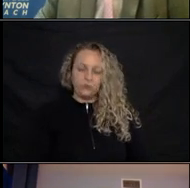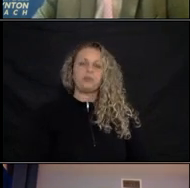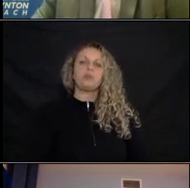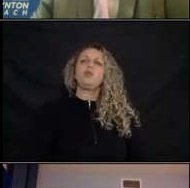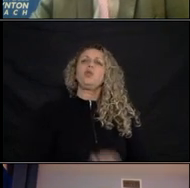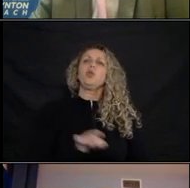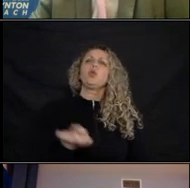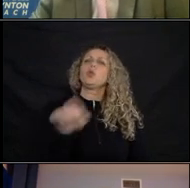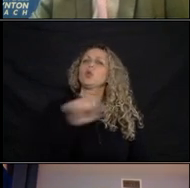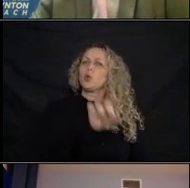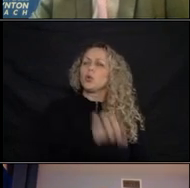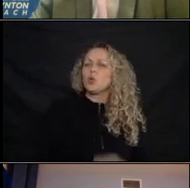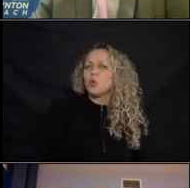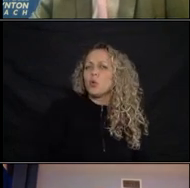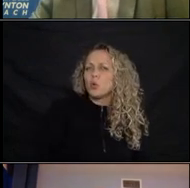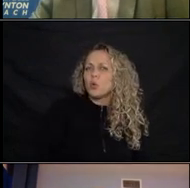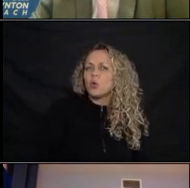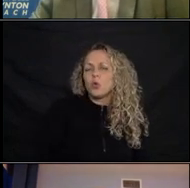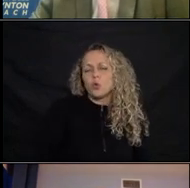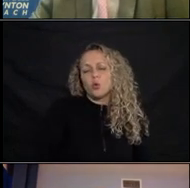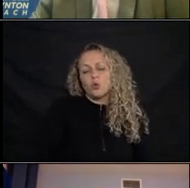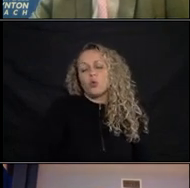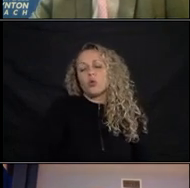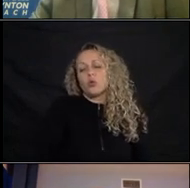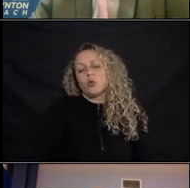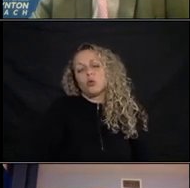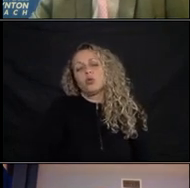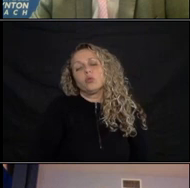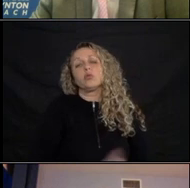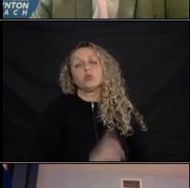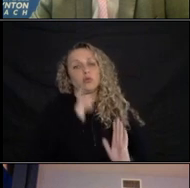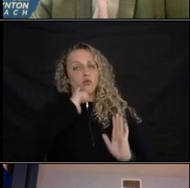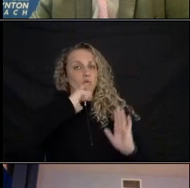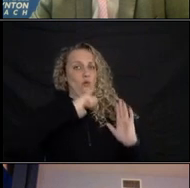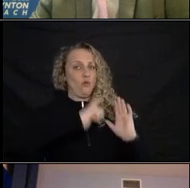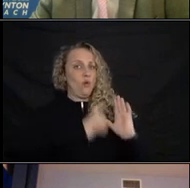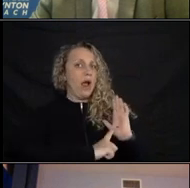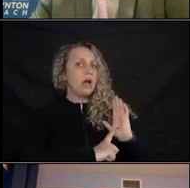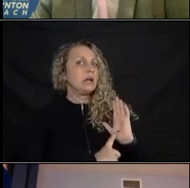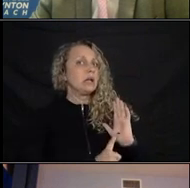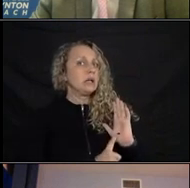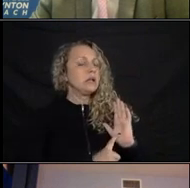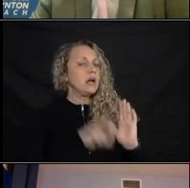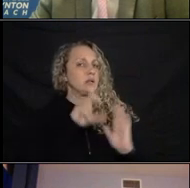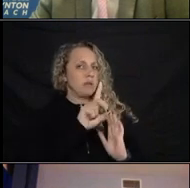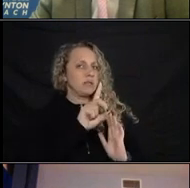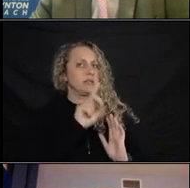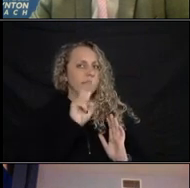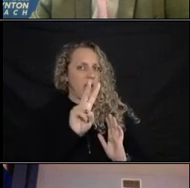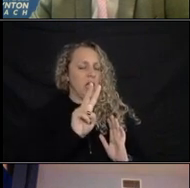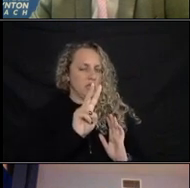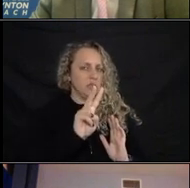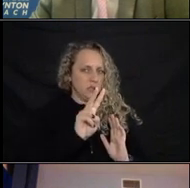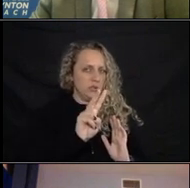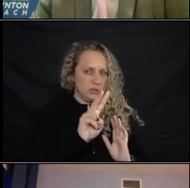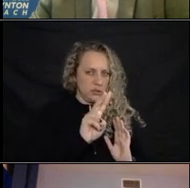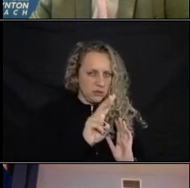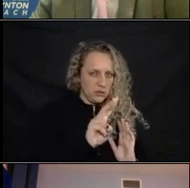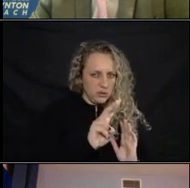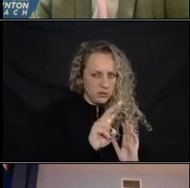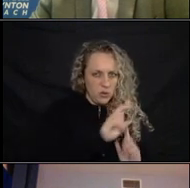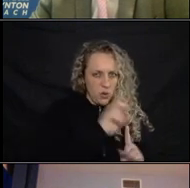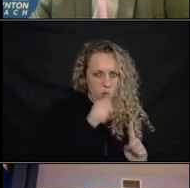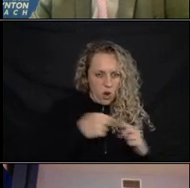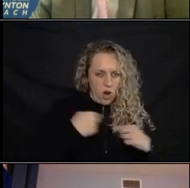You so rightly recognize domestic violence, and